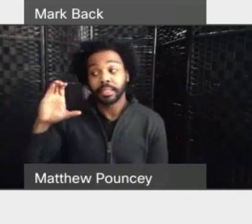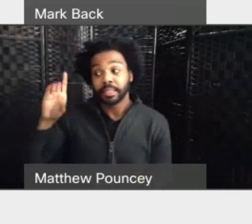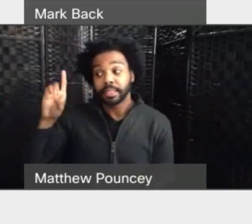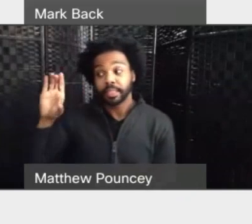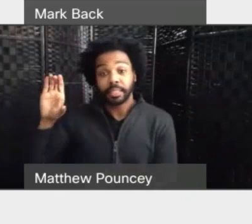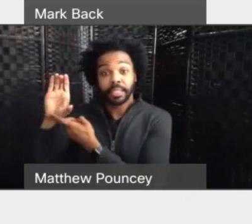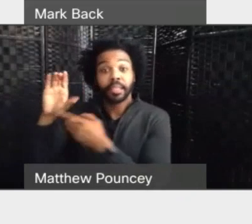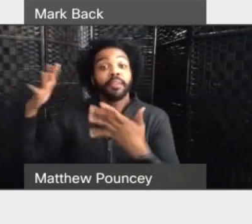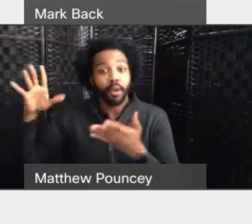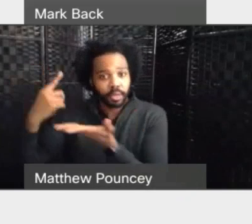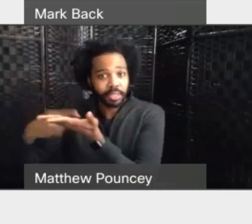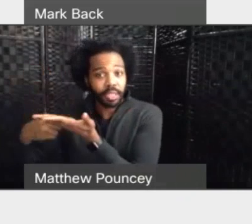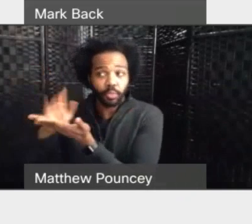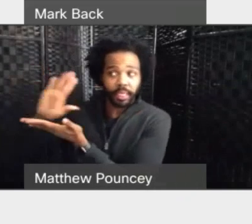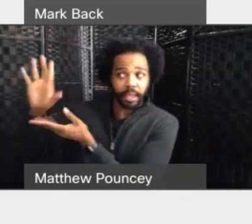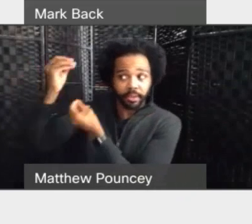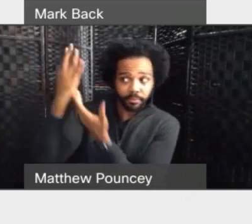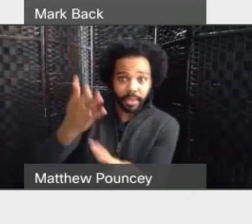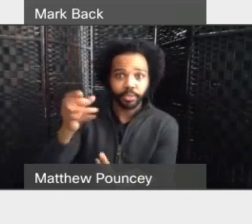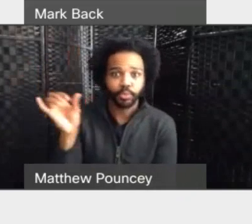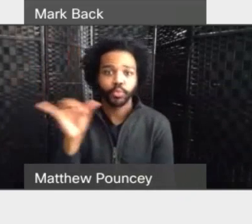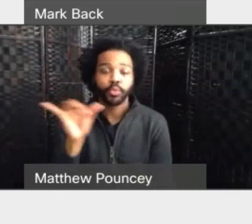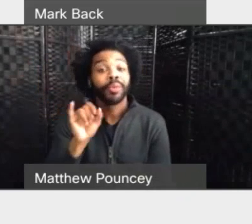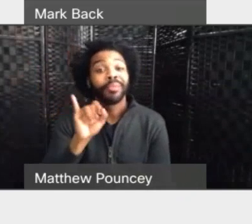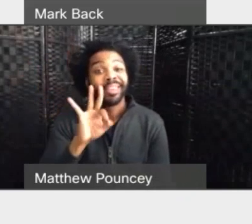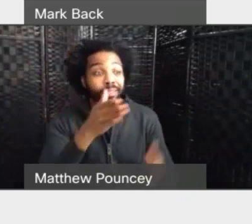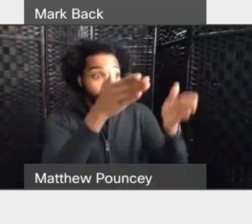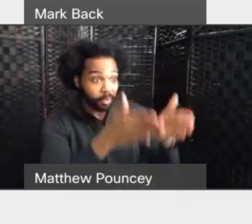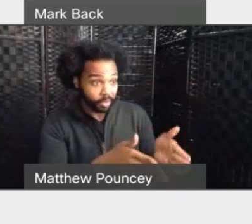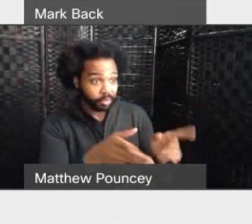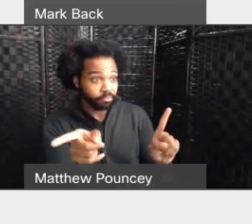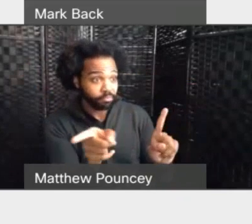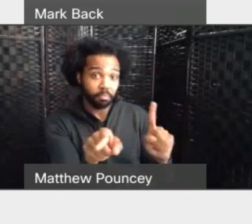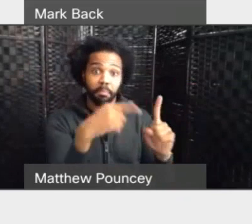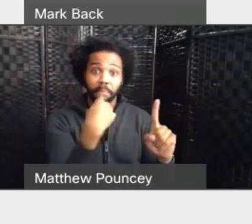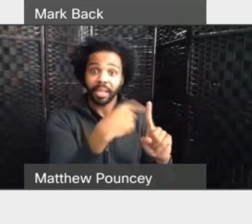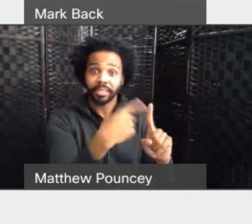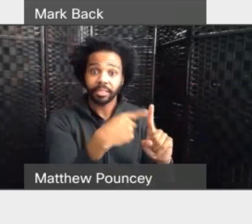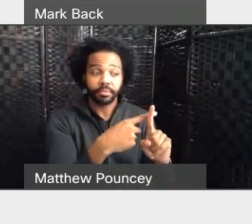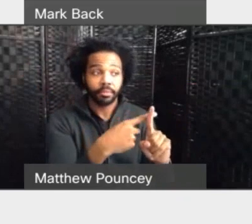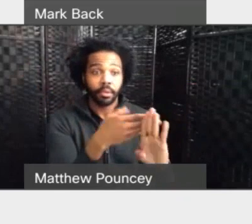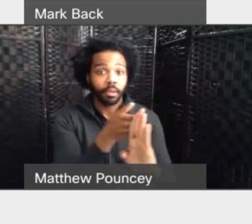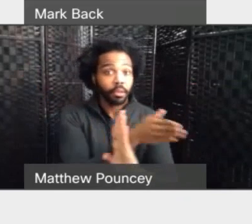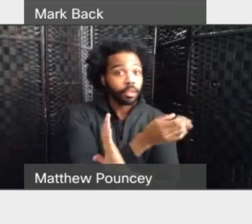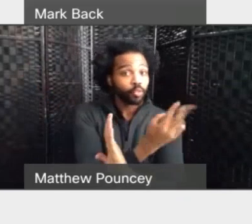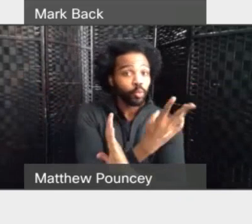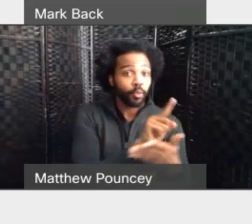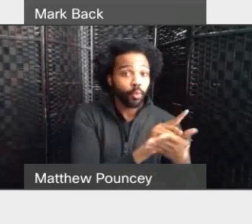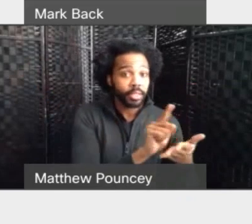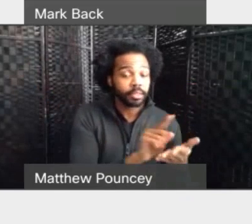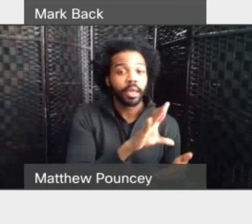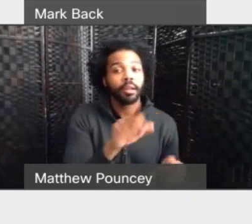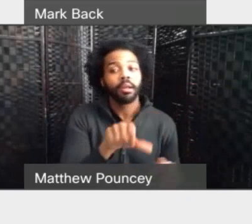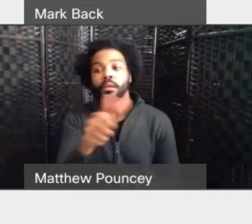in their guidance as well. So if a person was positive previously and it's within 12 weeks, and another individual